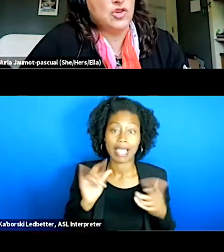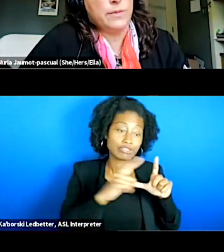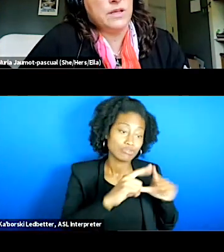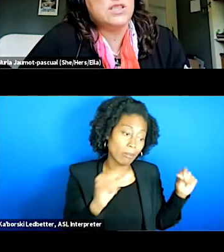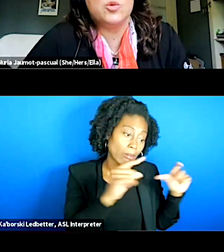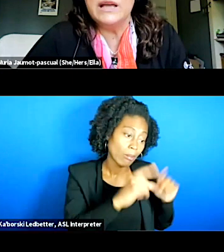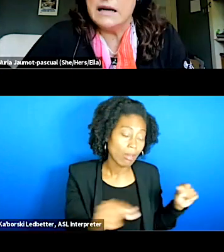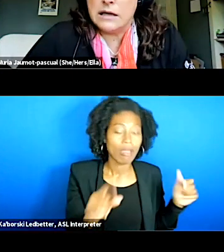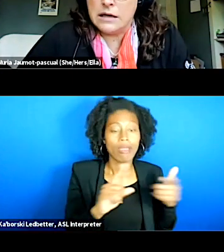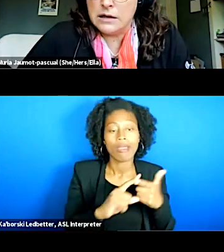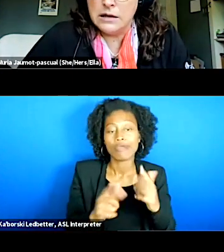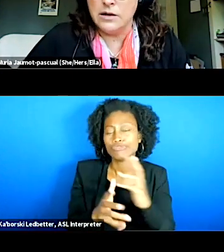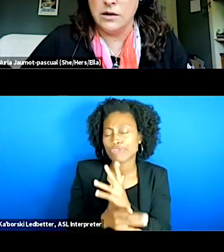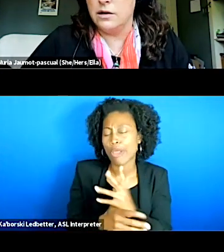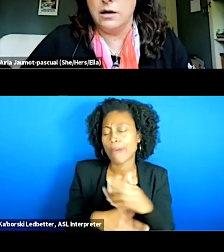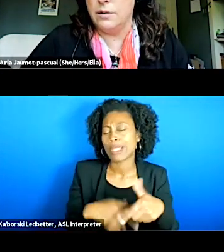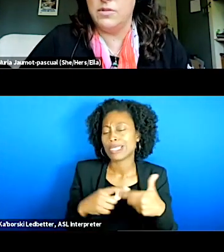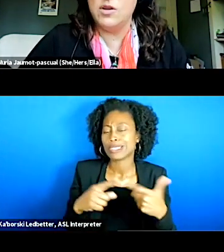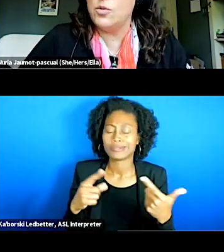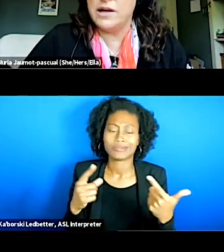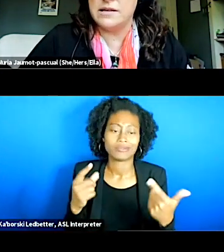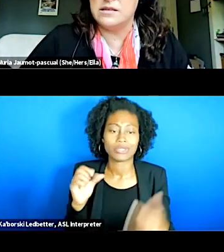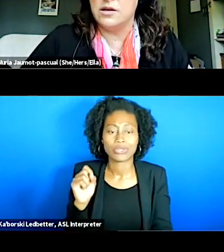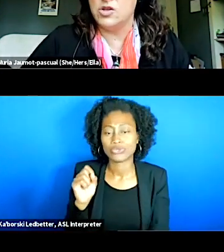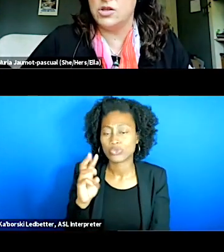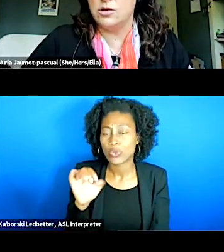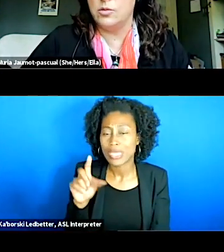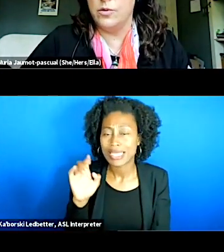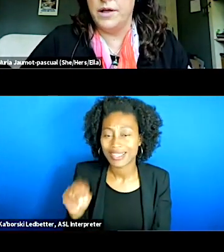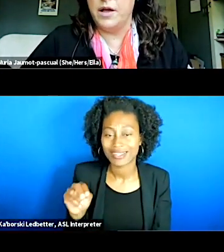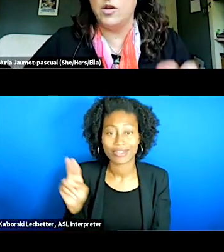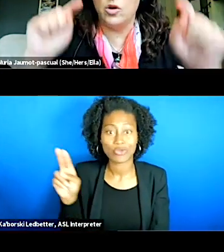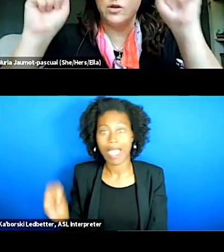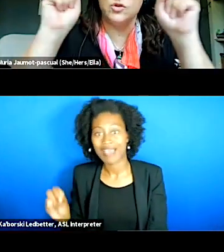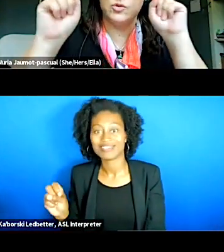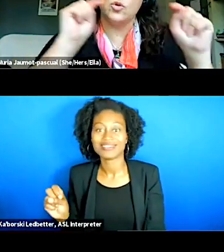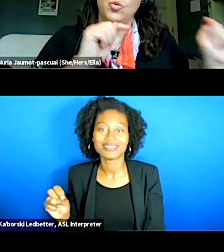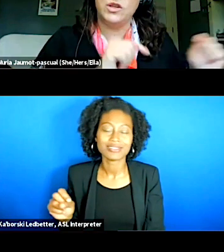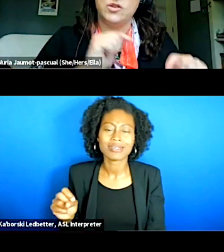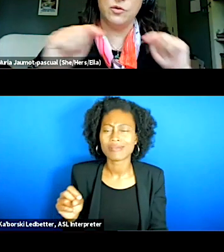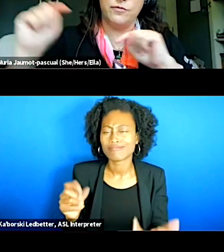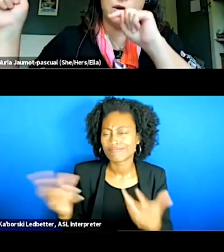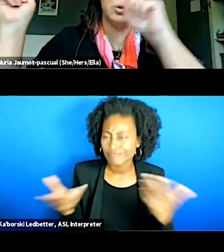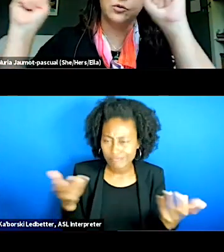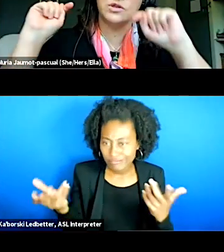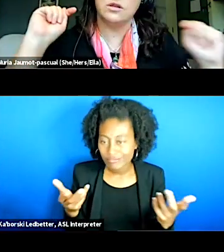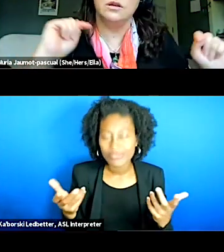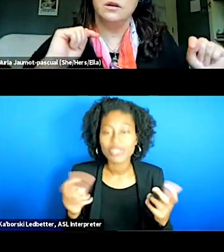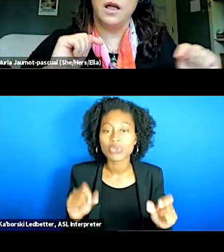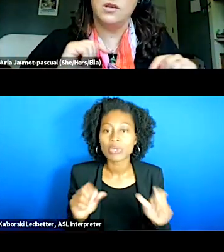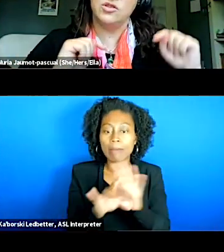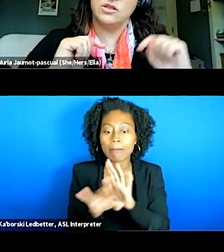Japan, Germany, Sweden, the US. So, and you can choose which of